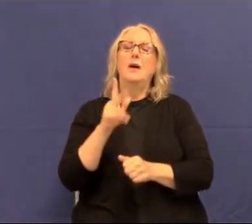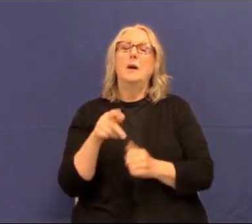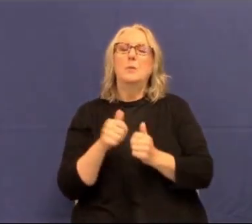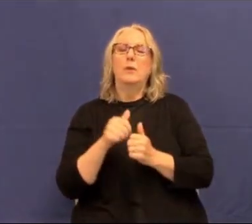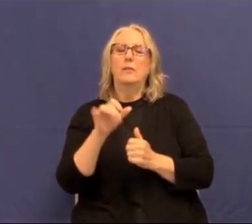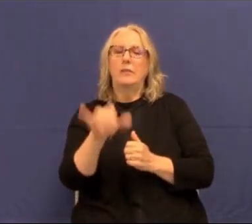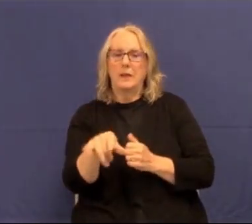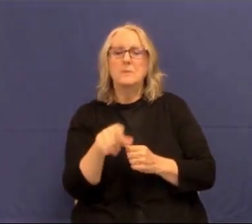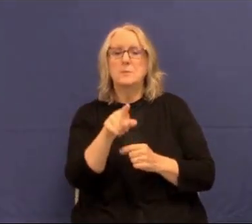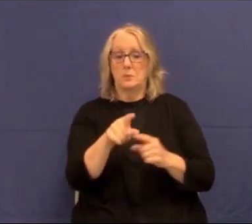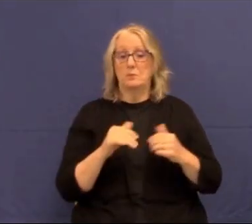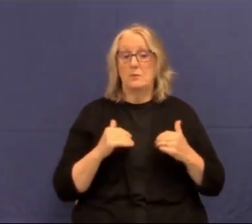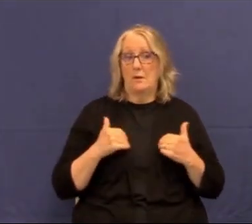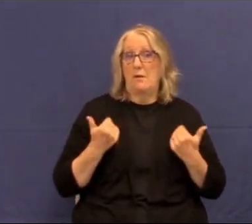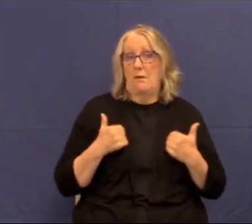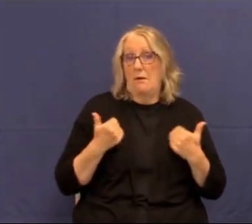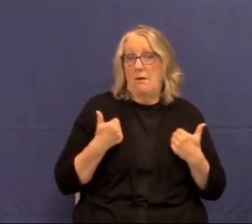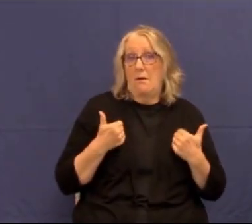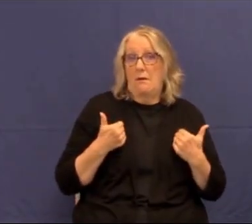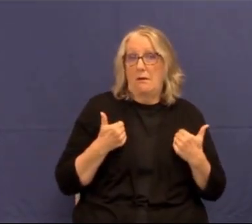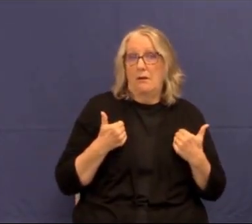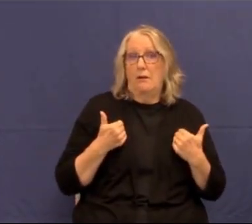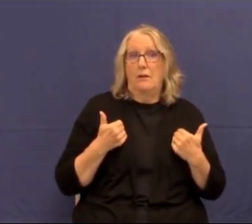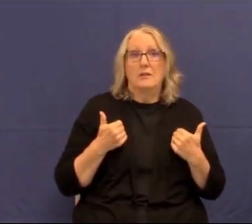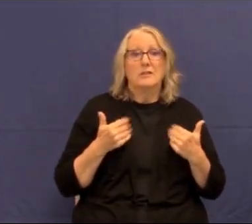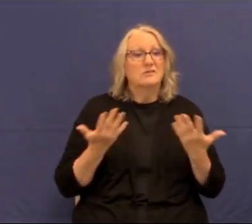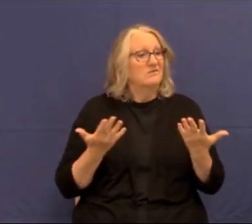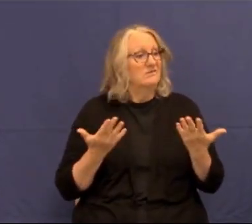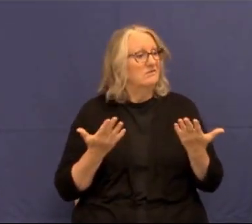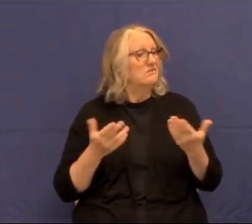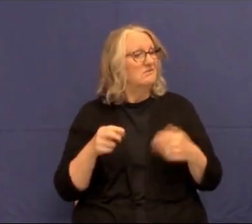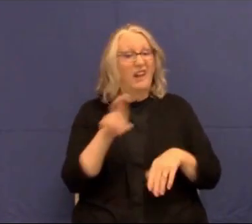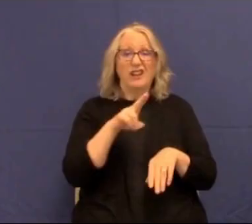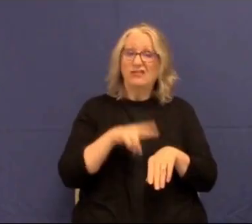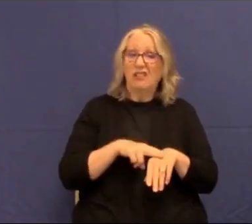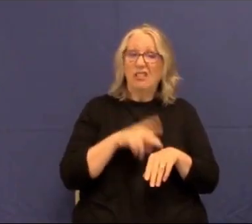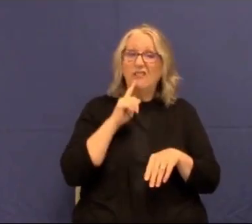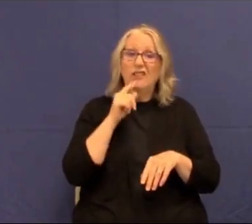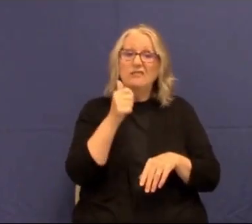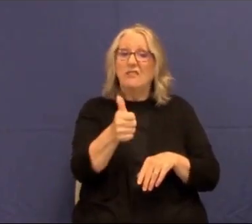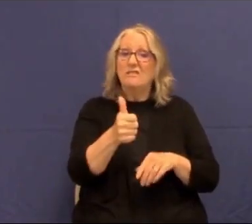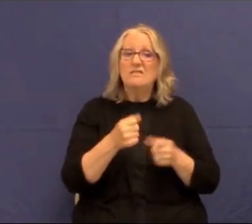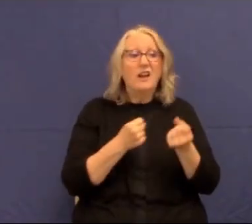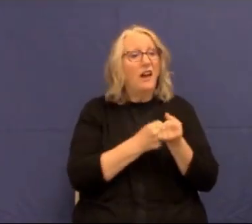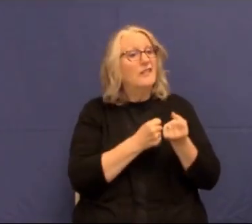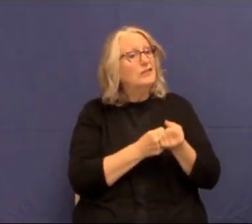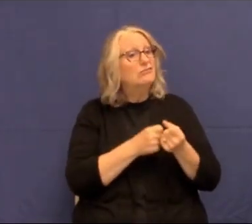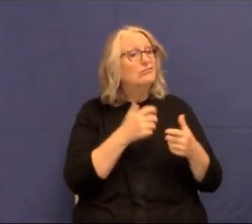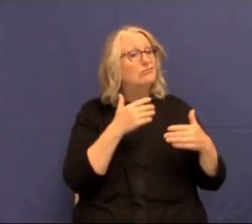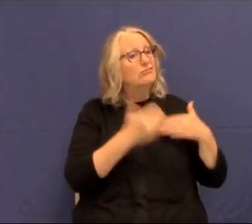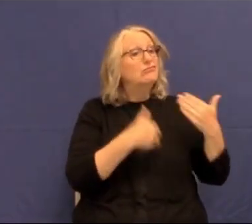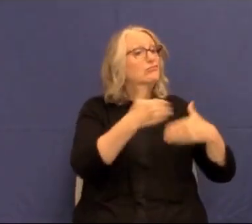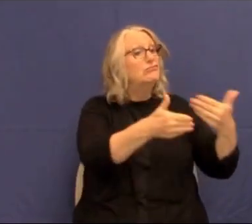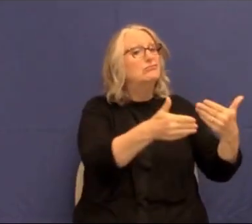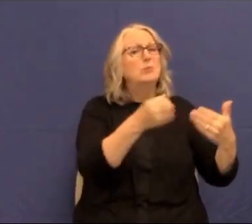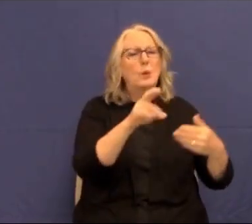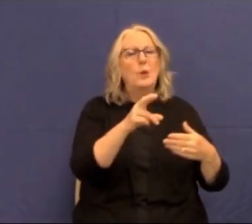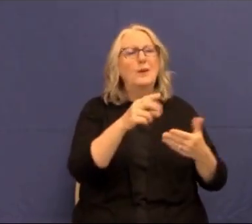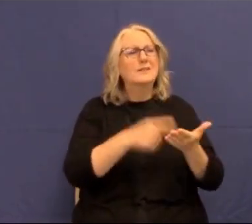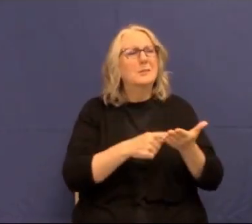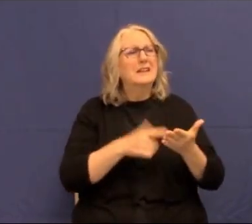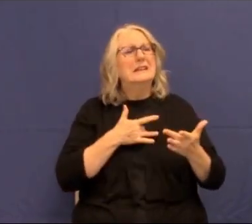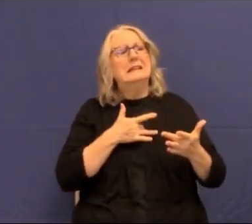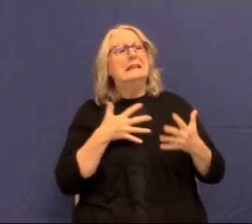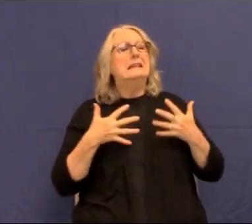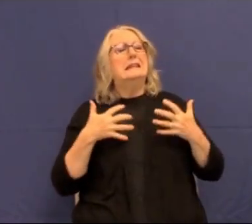So, a follow-up question to that, when you were younger, was it always just very natural for you to self-advocate, or were there